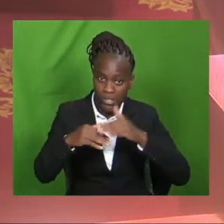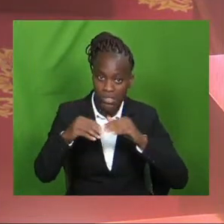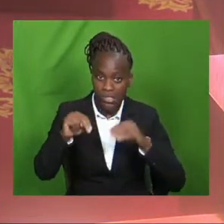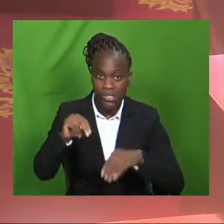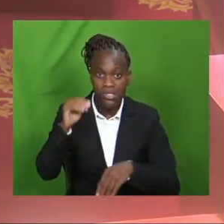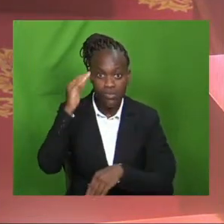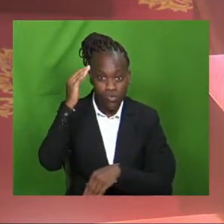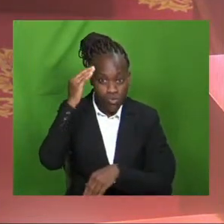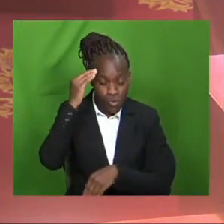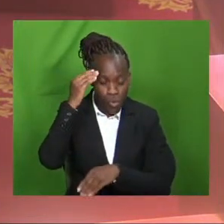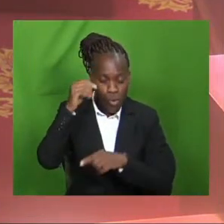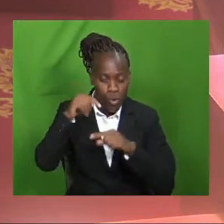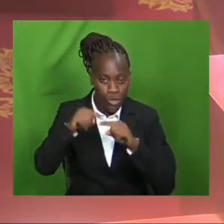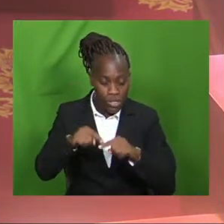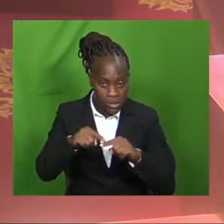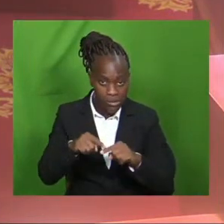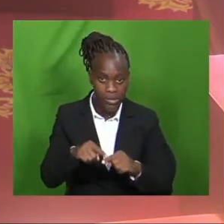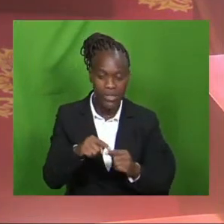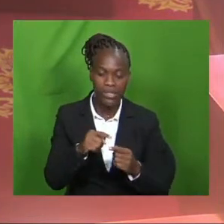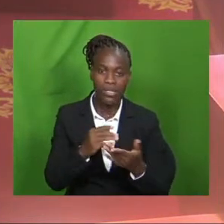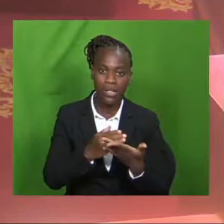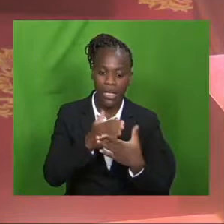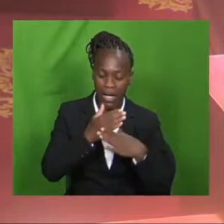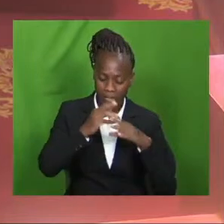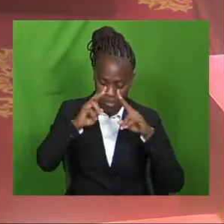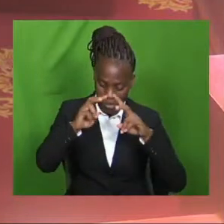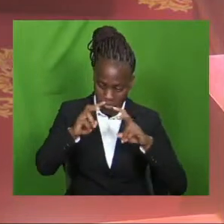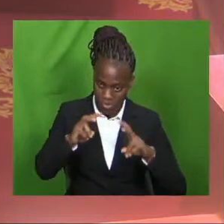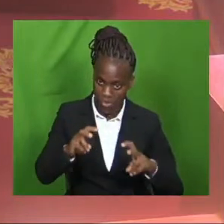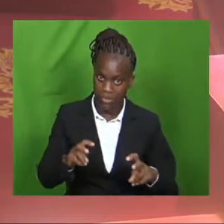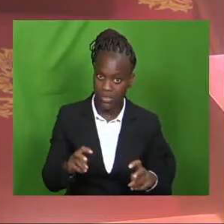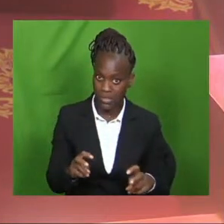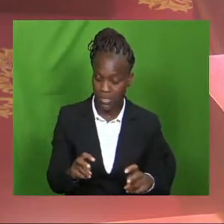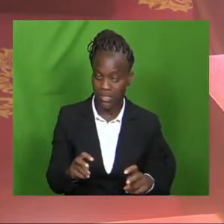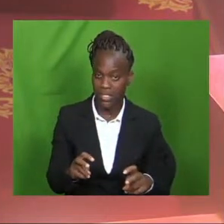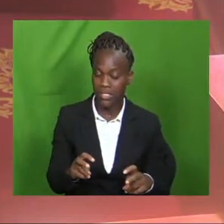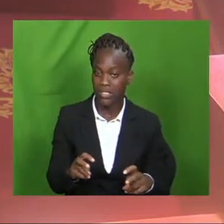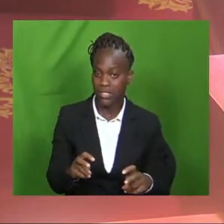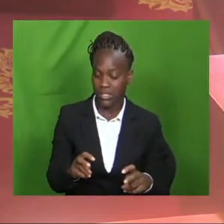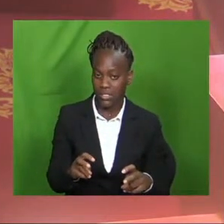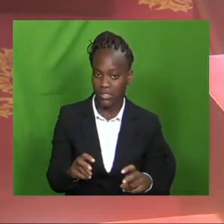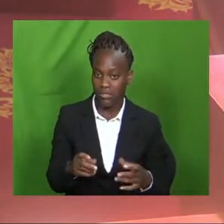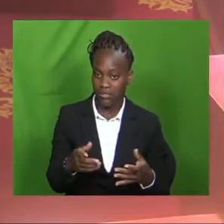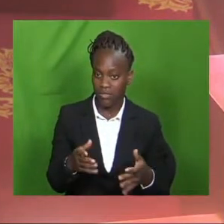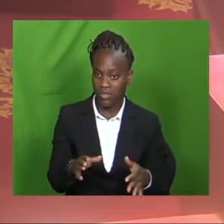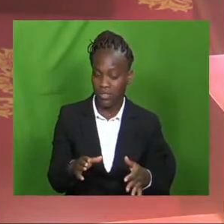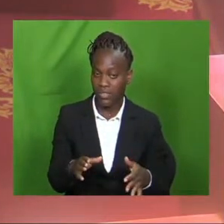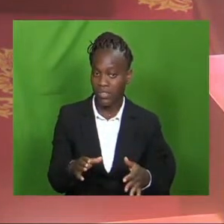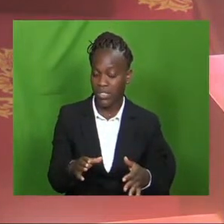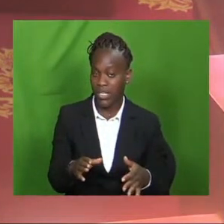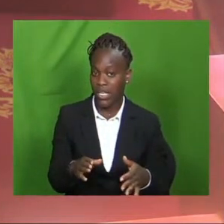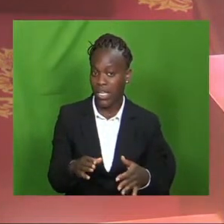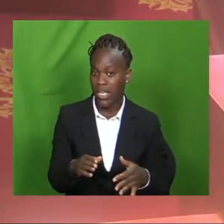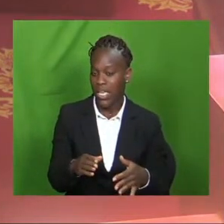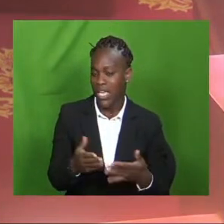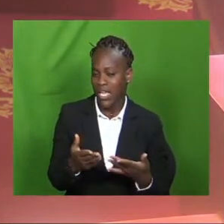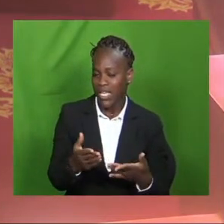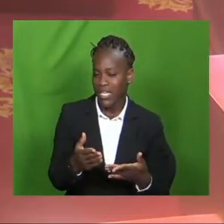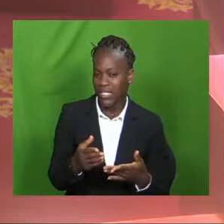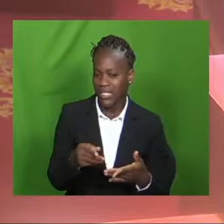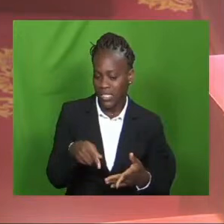depend upon the studies and the completion of the studies. And by the end of the year,